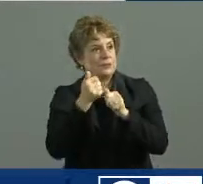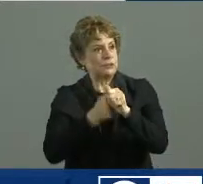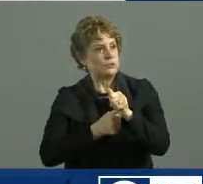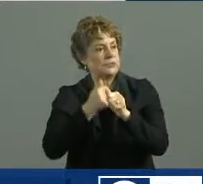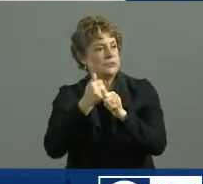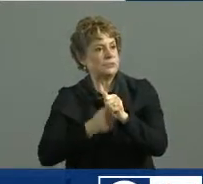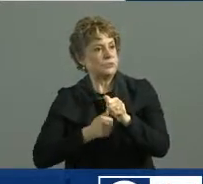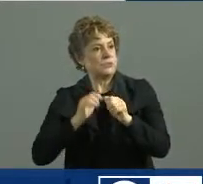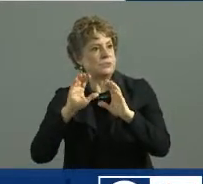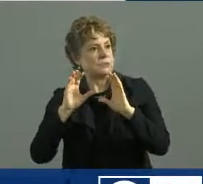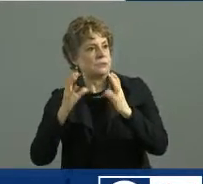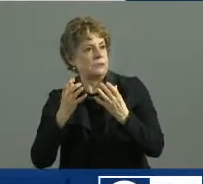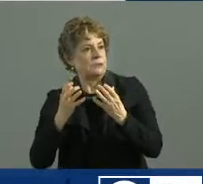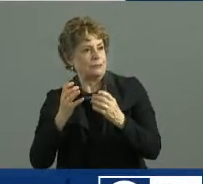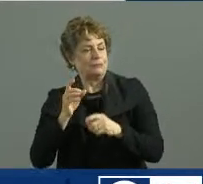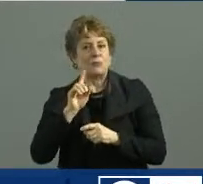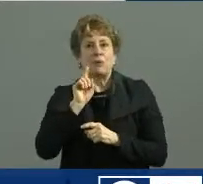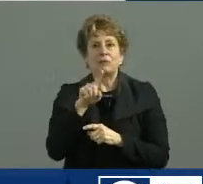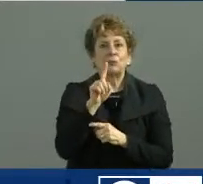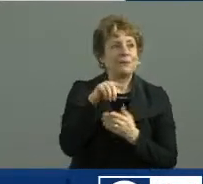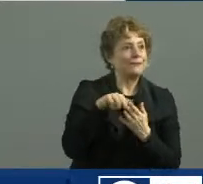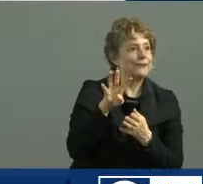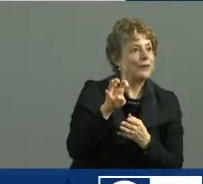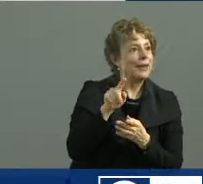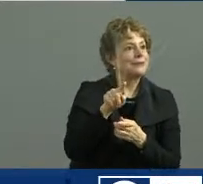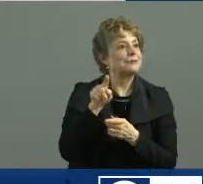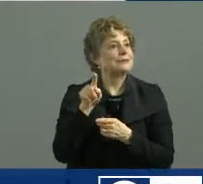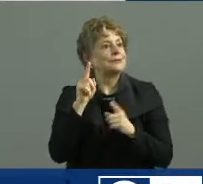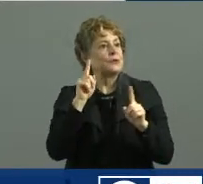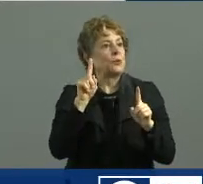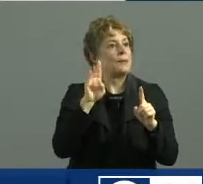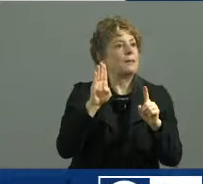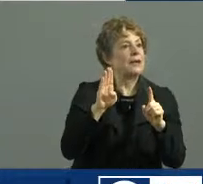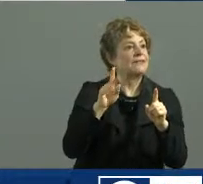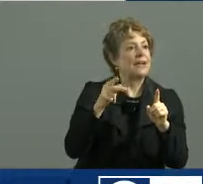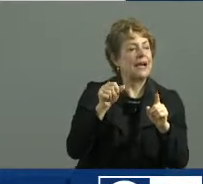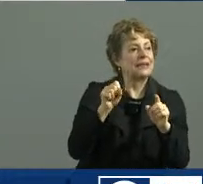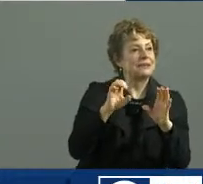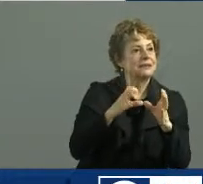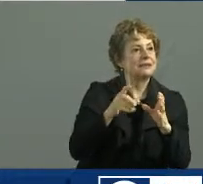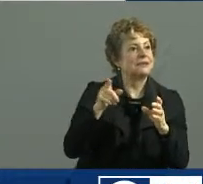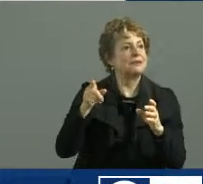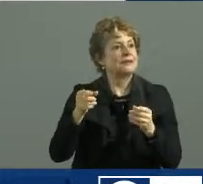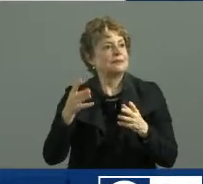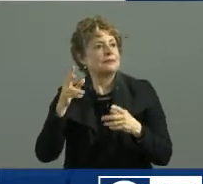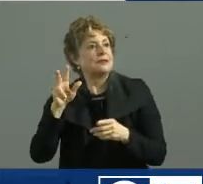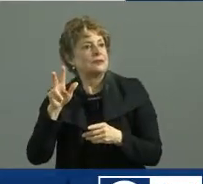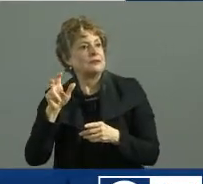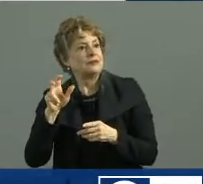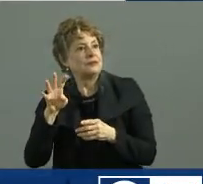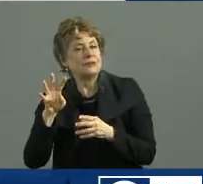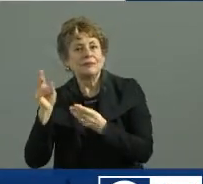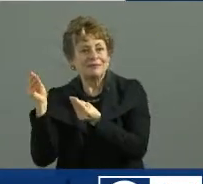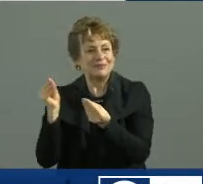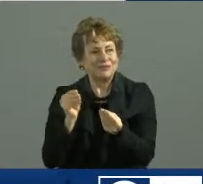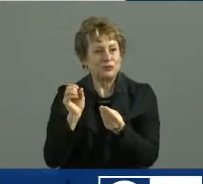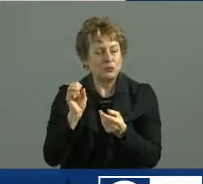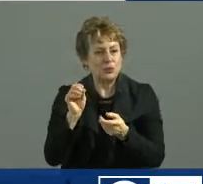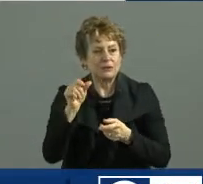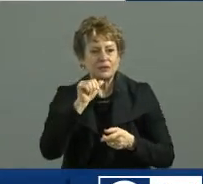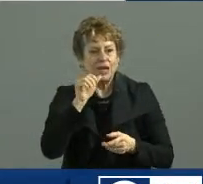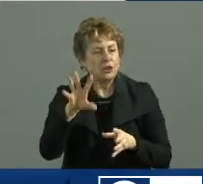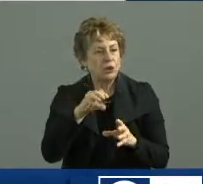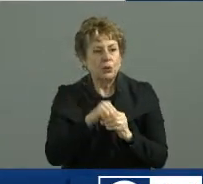note that this does not include approximately 2,900 doses that have been allocated to our tribal partners, or